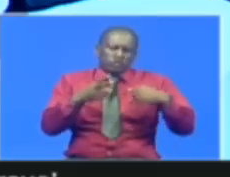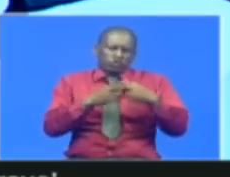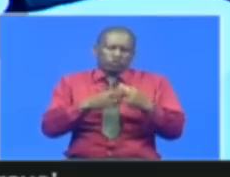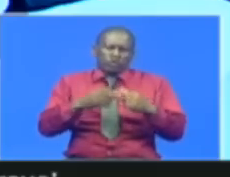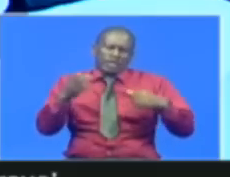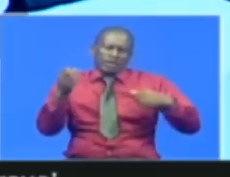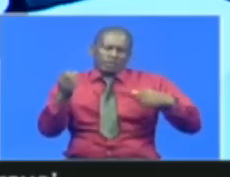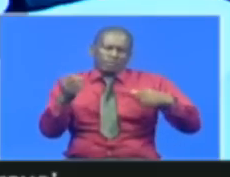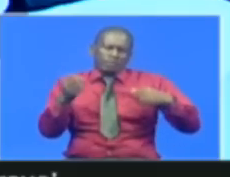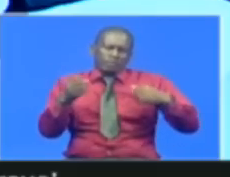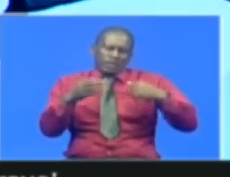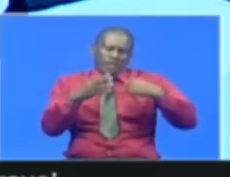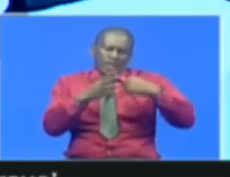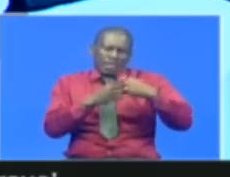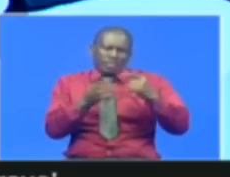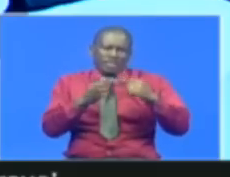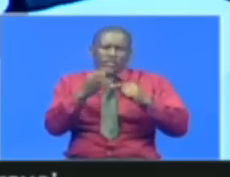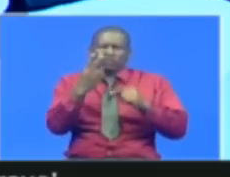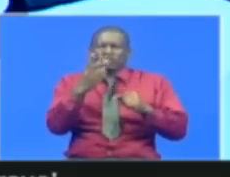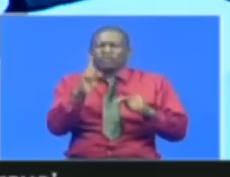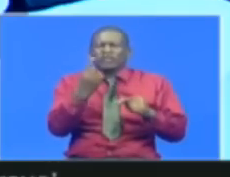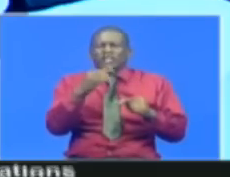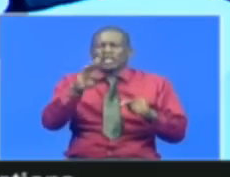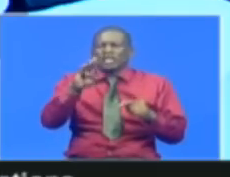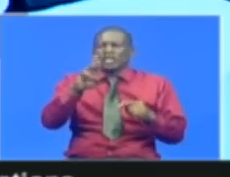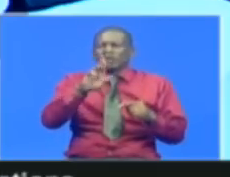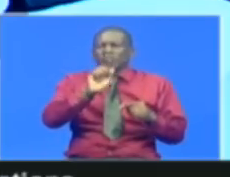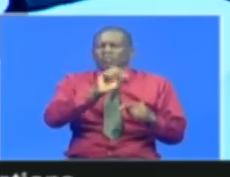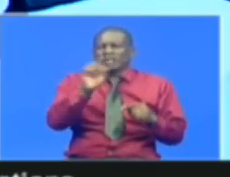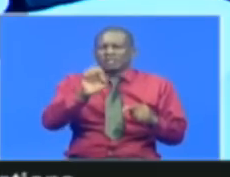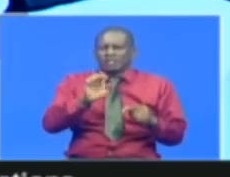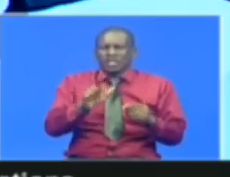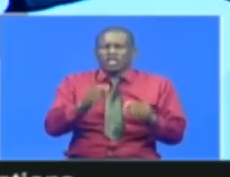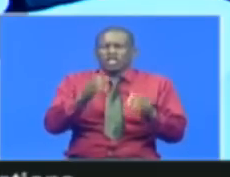to 21st in Brazil. The new African